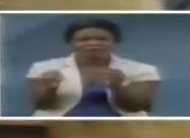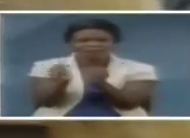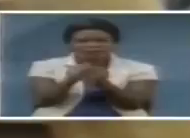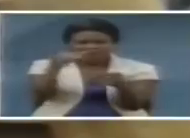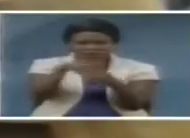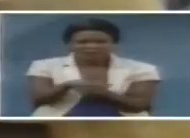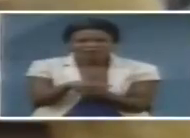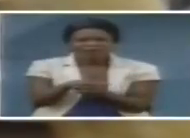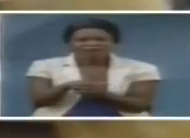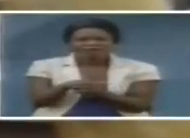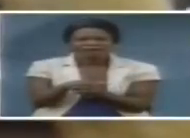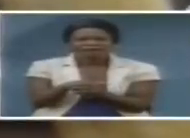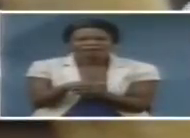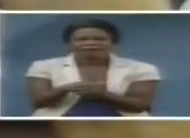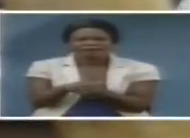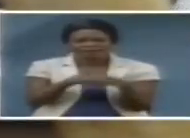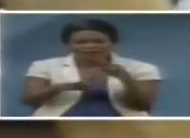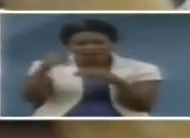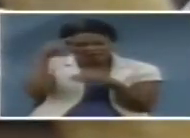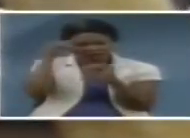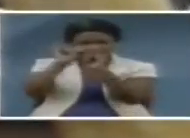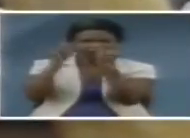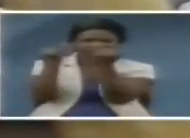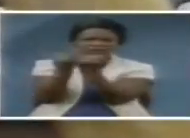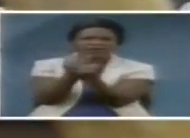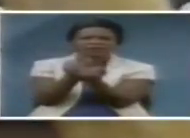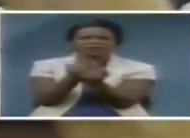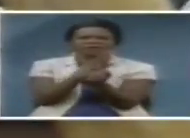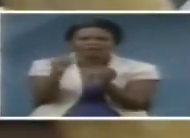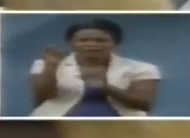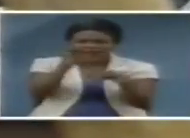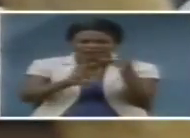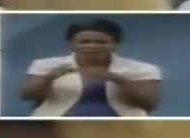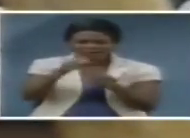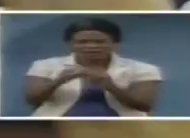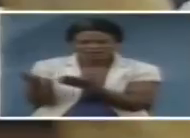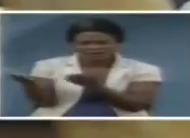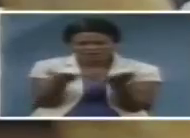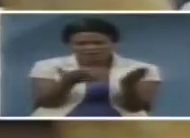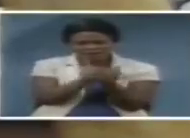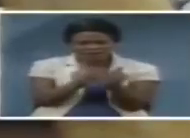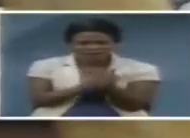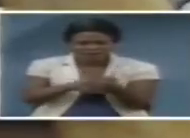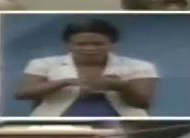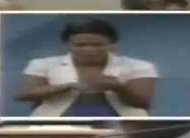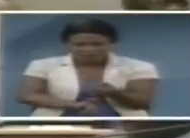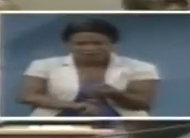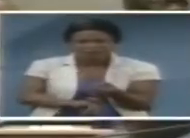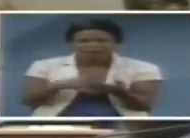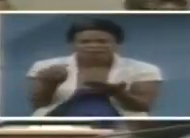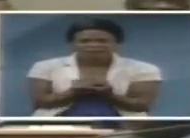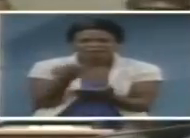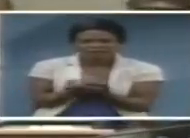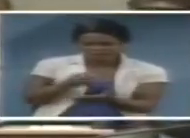information within and among government institutions, enterprises, and citizens to bring about the social